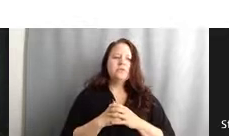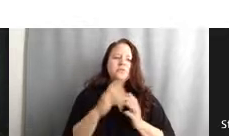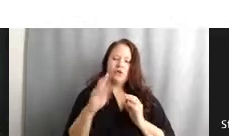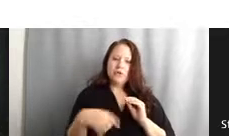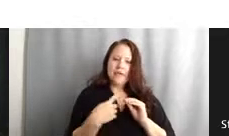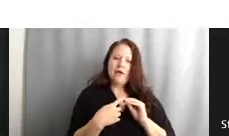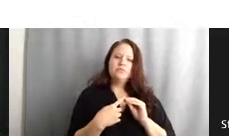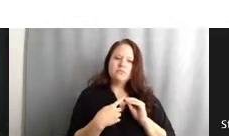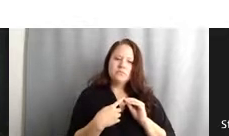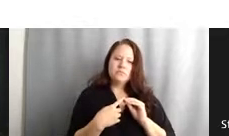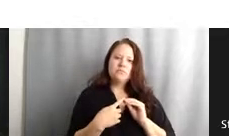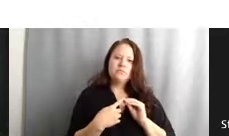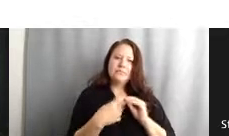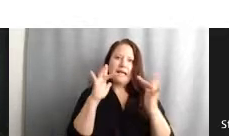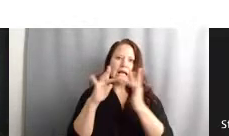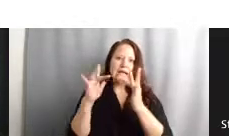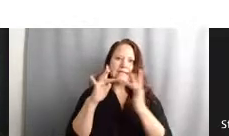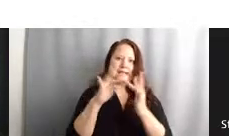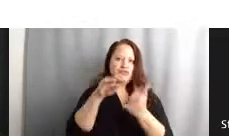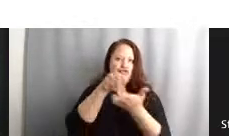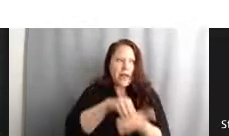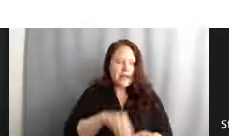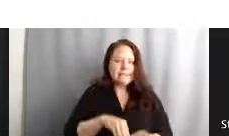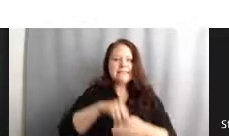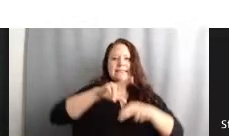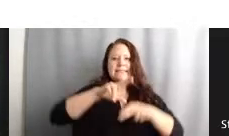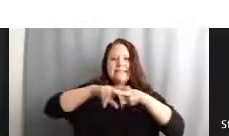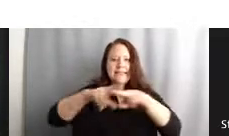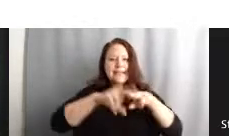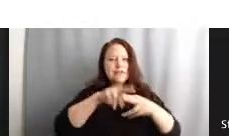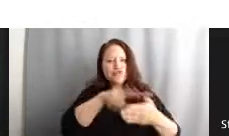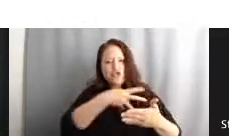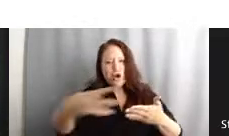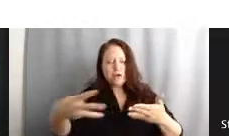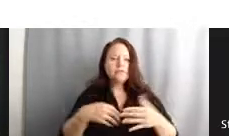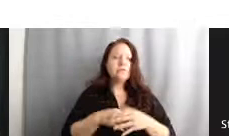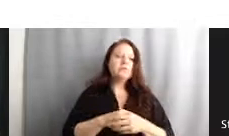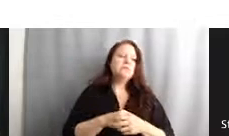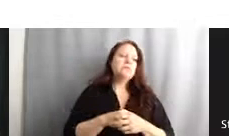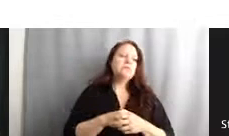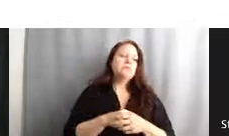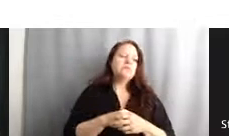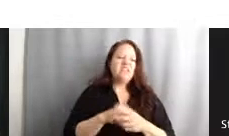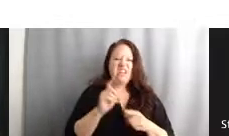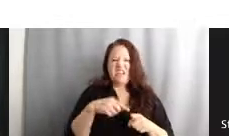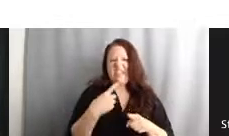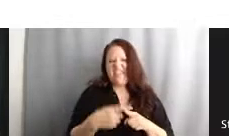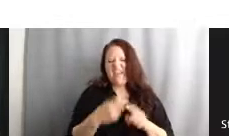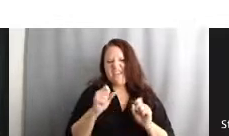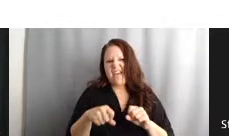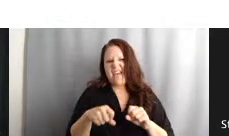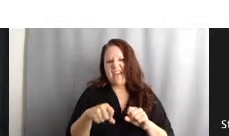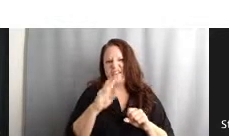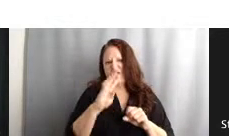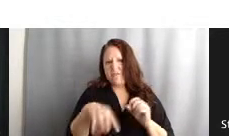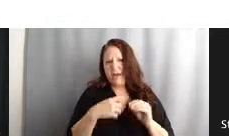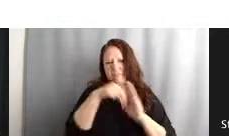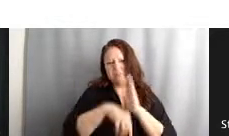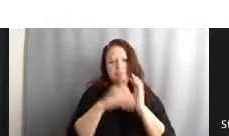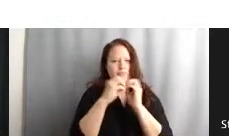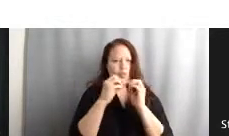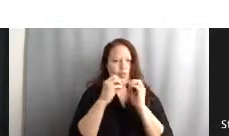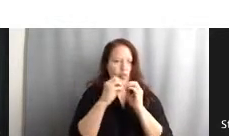the contact tracing, seating chart type elements, and then we can certainly talk about them some more in greater